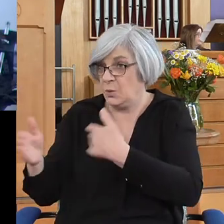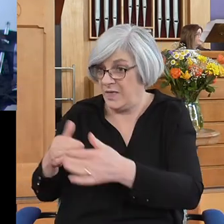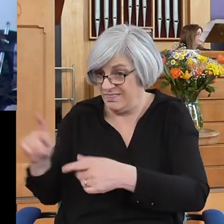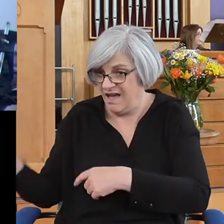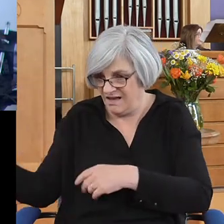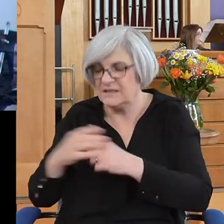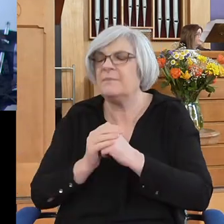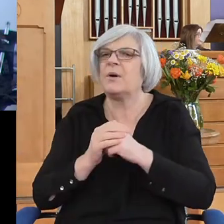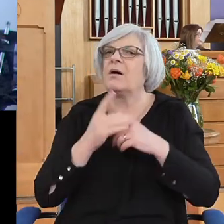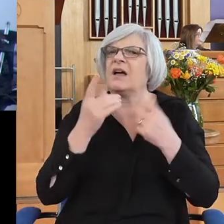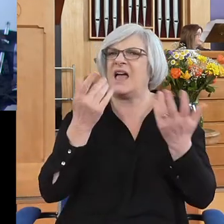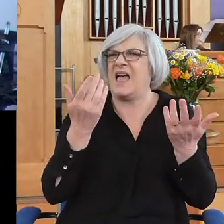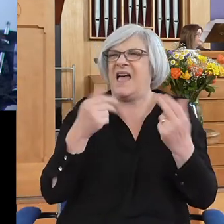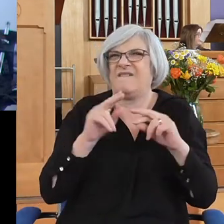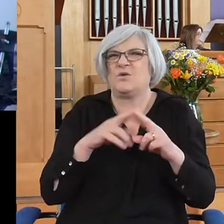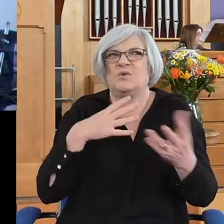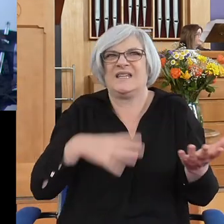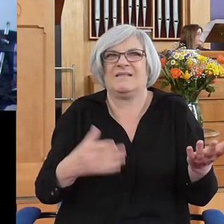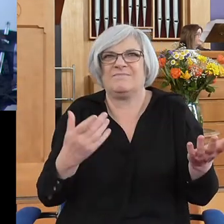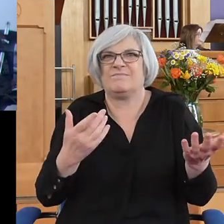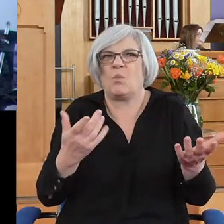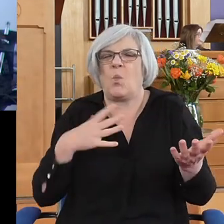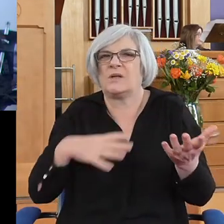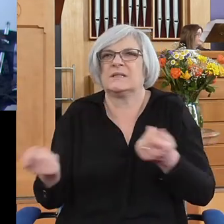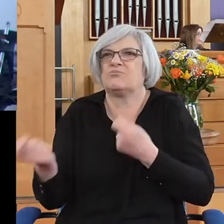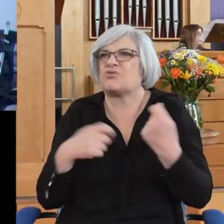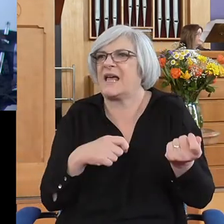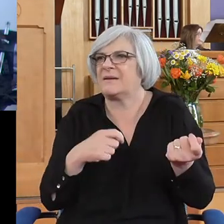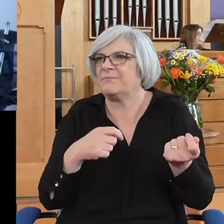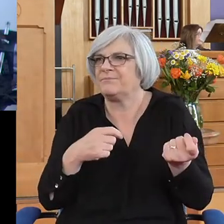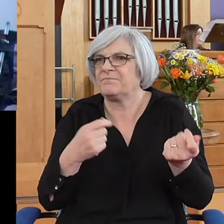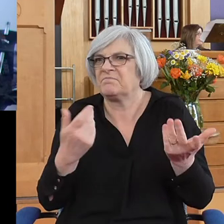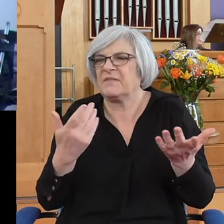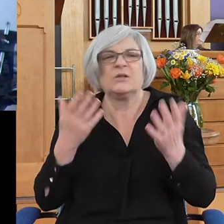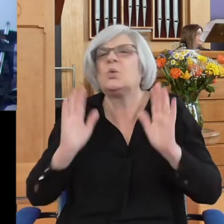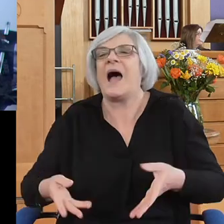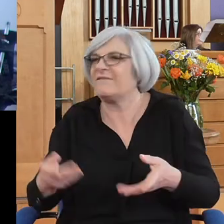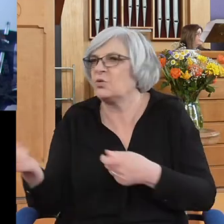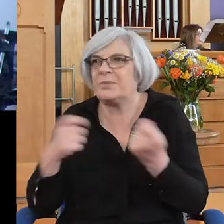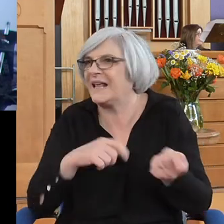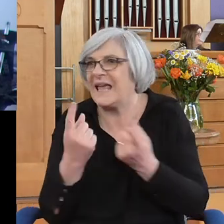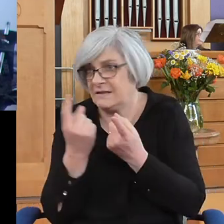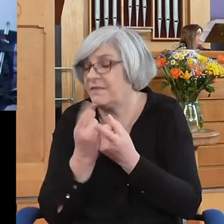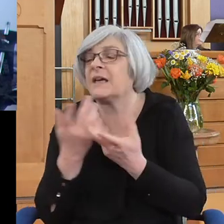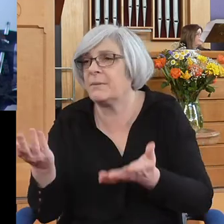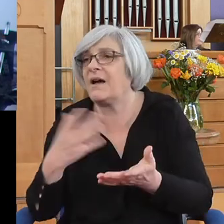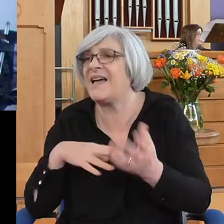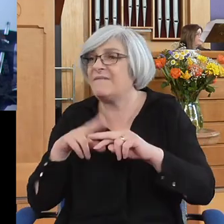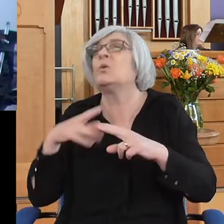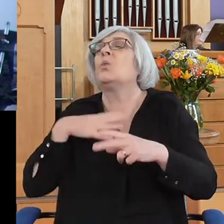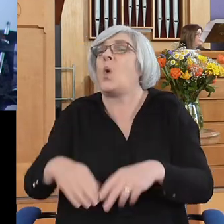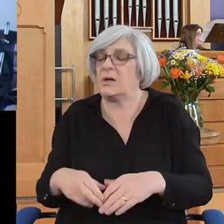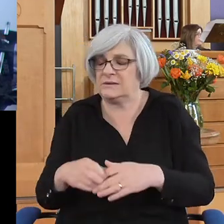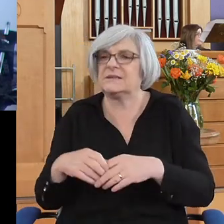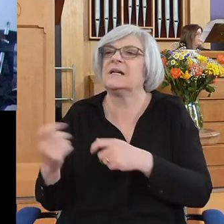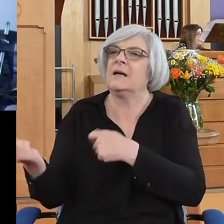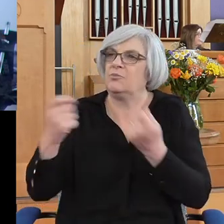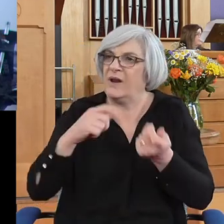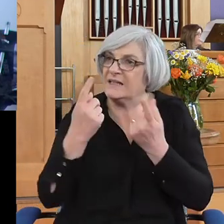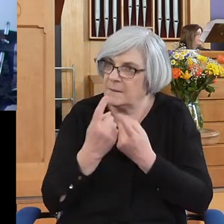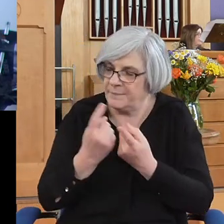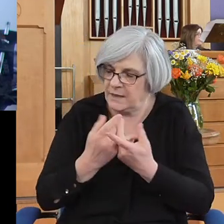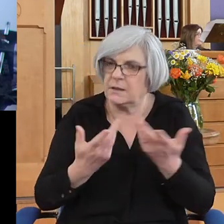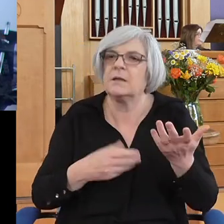you, if you, you don't, there's no compulsion to take anything, you don't have to take anything, you're welcome to just to go. But if you wanted to